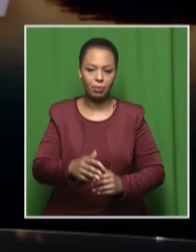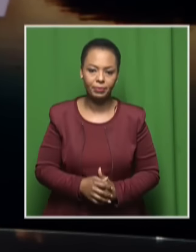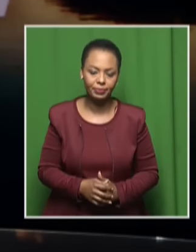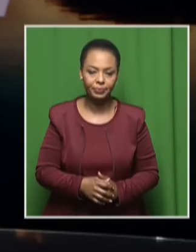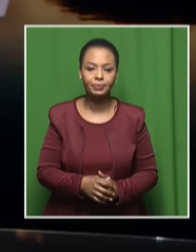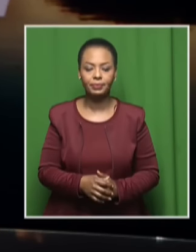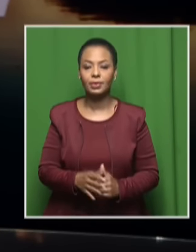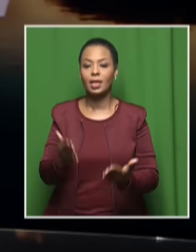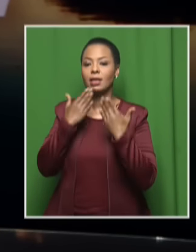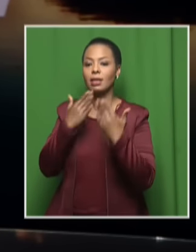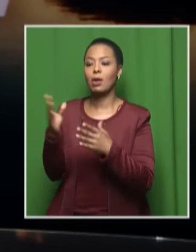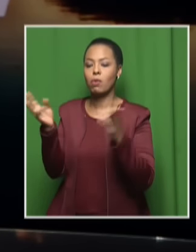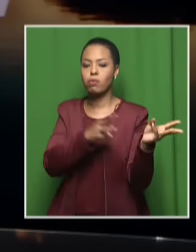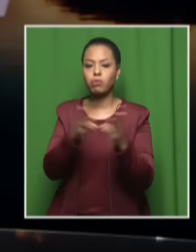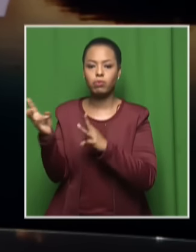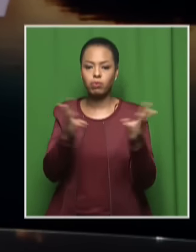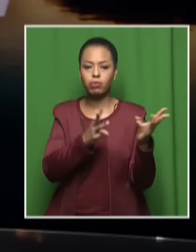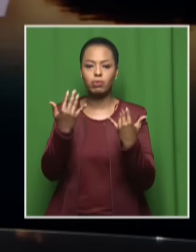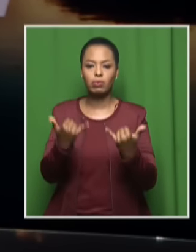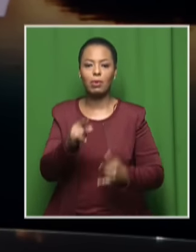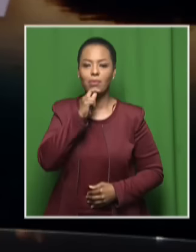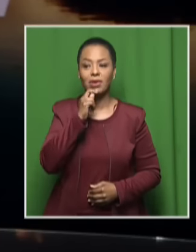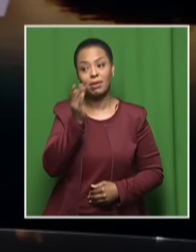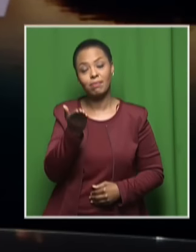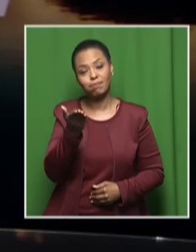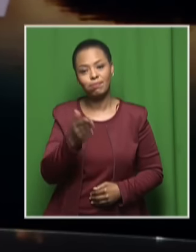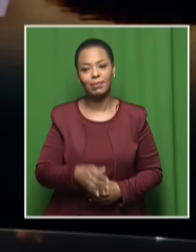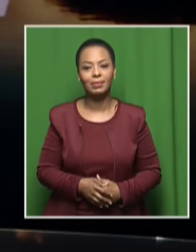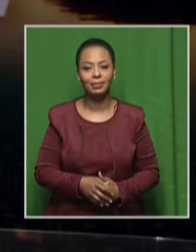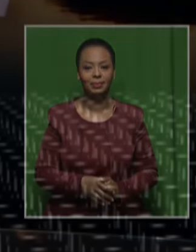your weather forecast for this morning as well. So over to you.